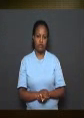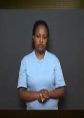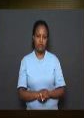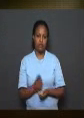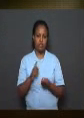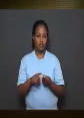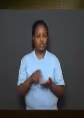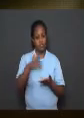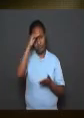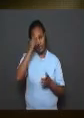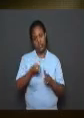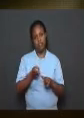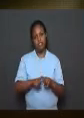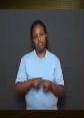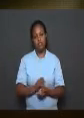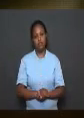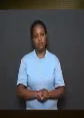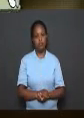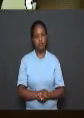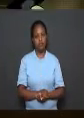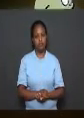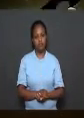Let's get back to our lesson.